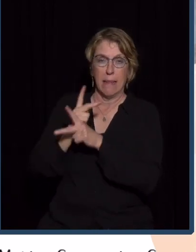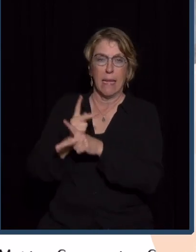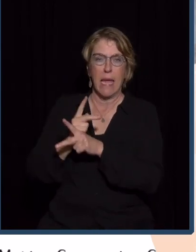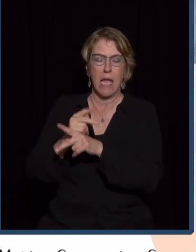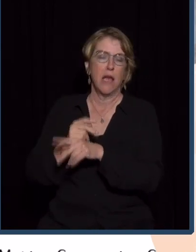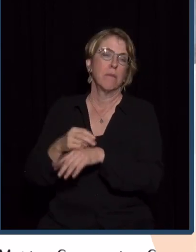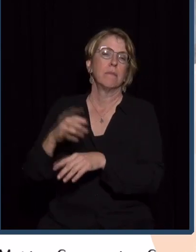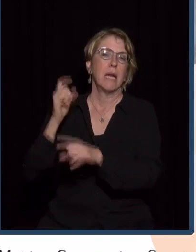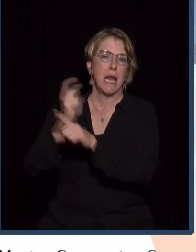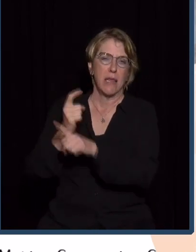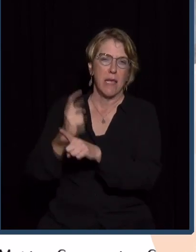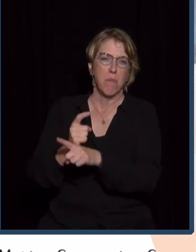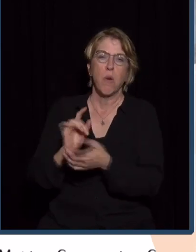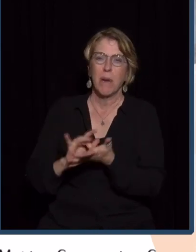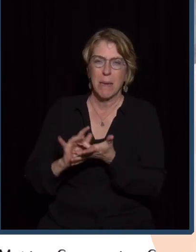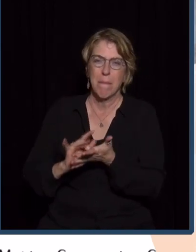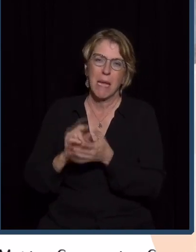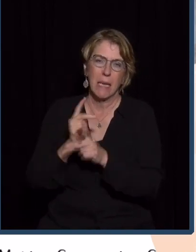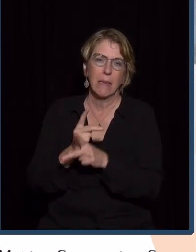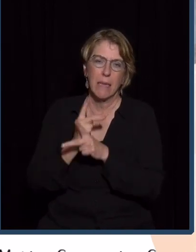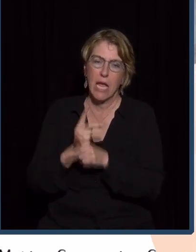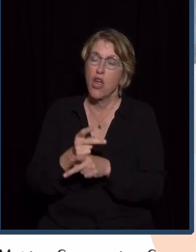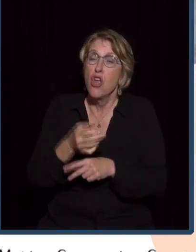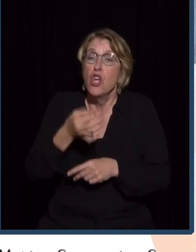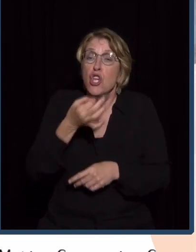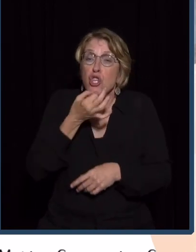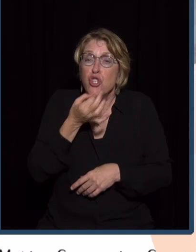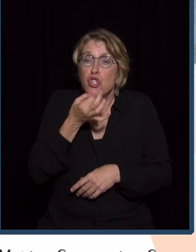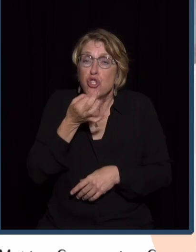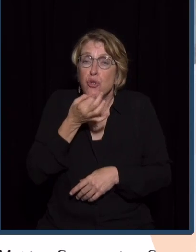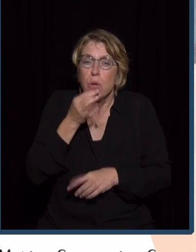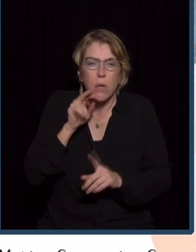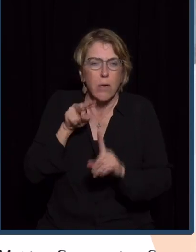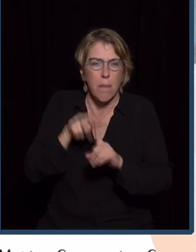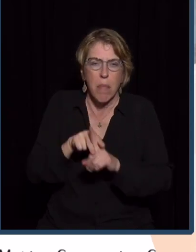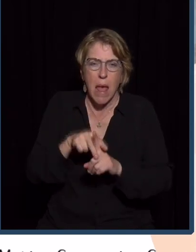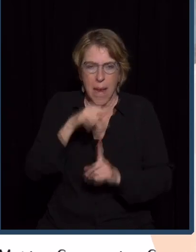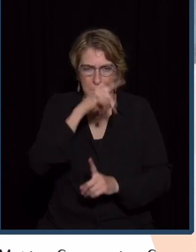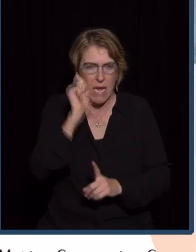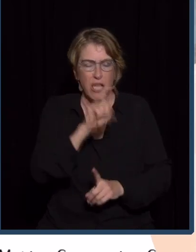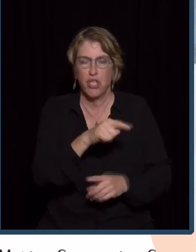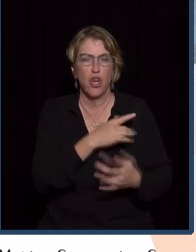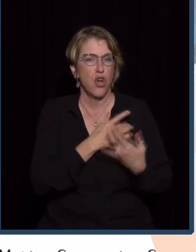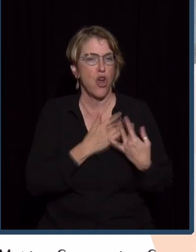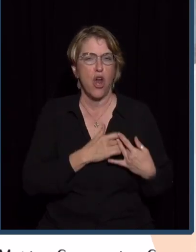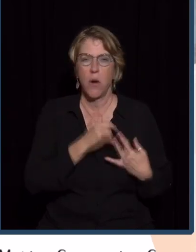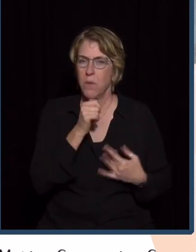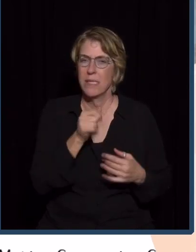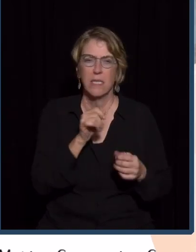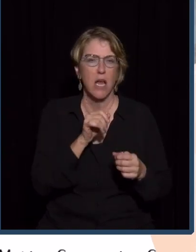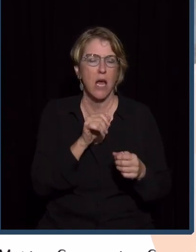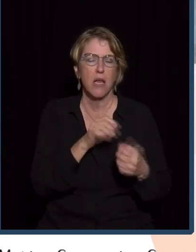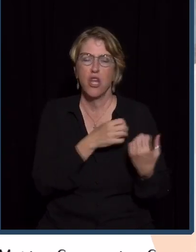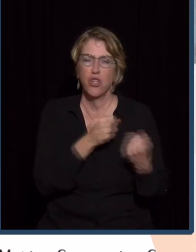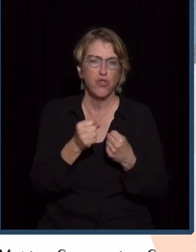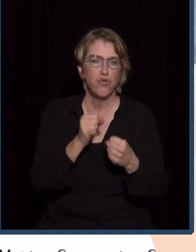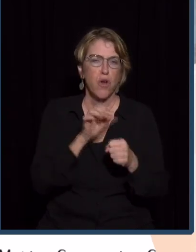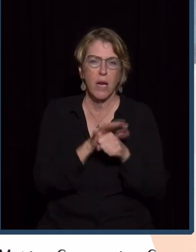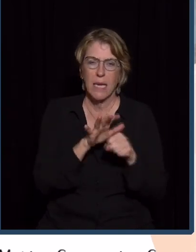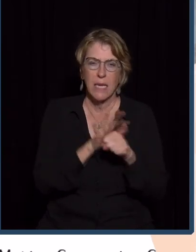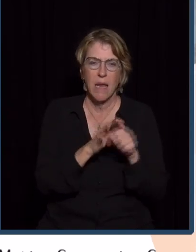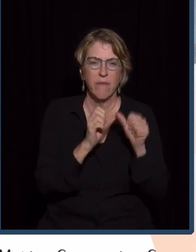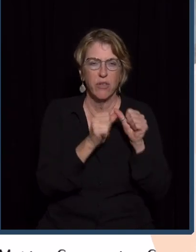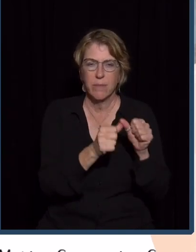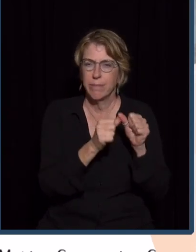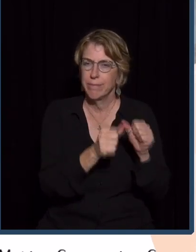appropriate medical care sooner rather than later, that her heart was not going to be strong enough to sustain her much longer in